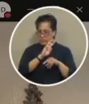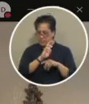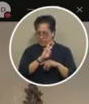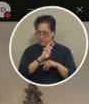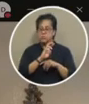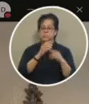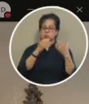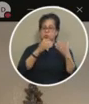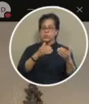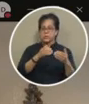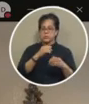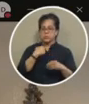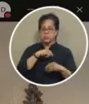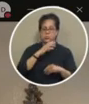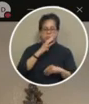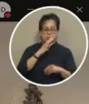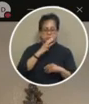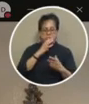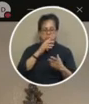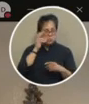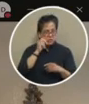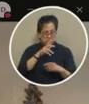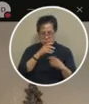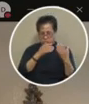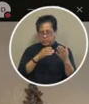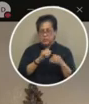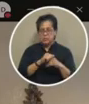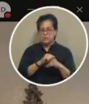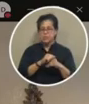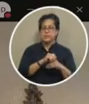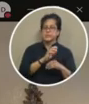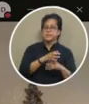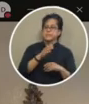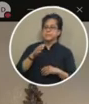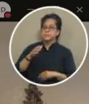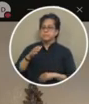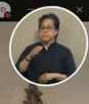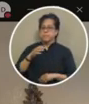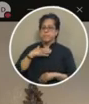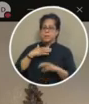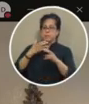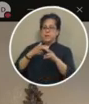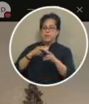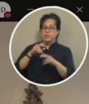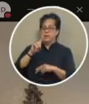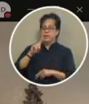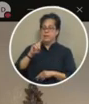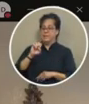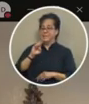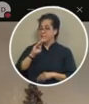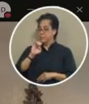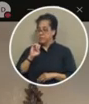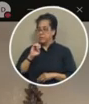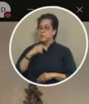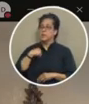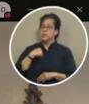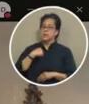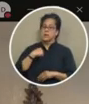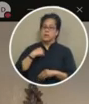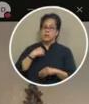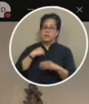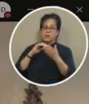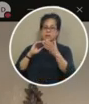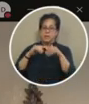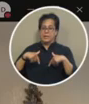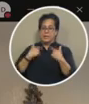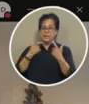Hello? Yes, ma'am, we can hear you. You'll have 3 minutes, Yes. ma'am. Okay, thank you. Yes, my name is Debbie Nathan. I'm a journalist and I'm a resident